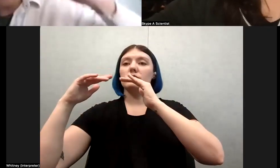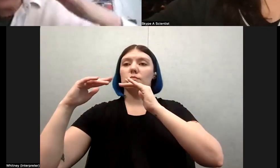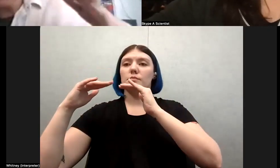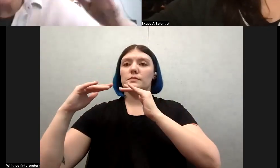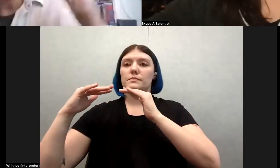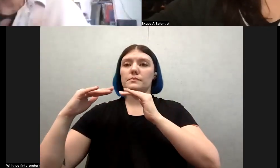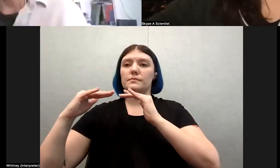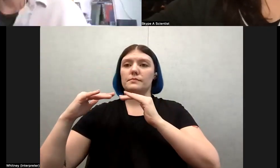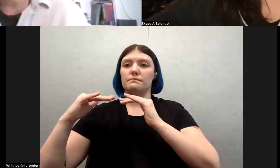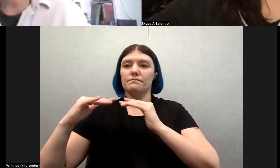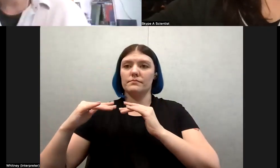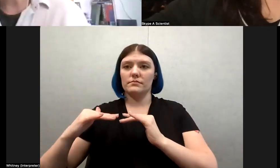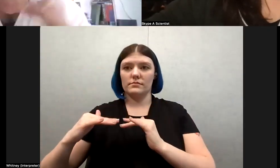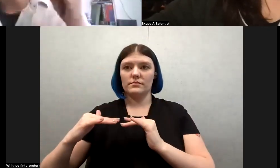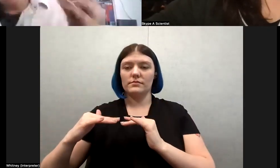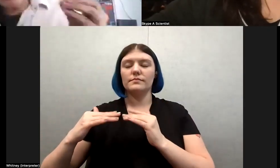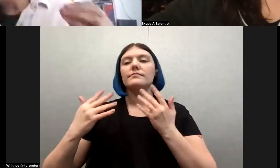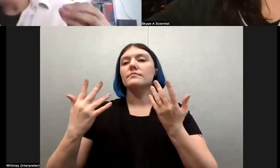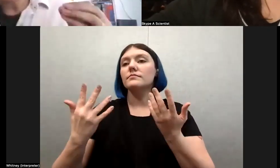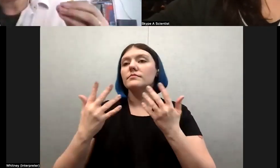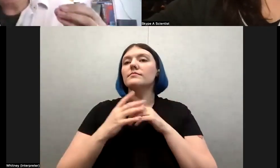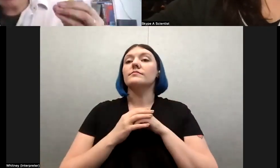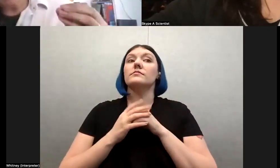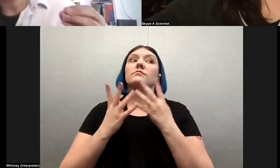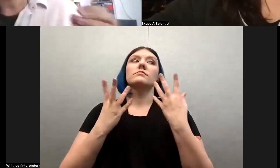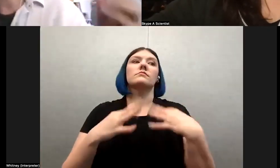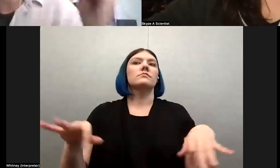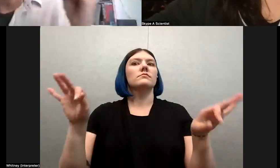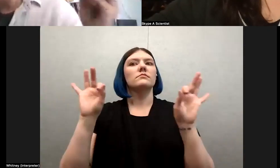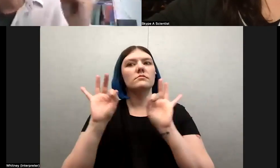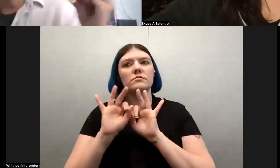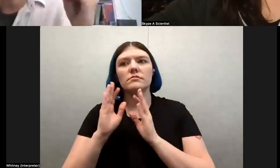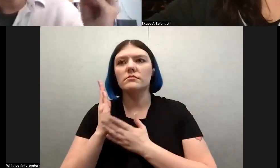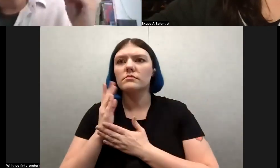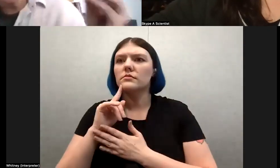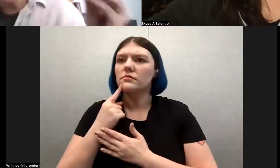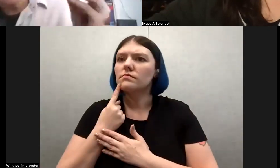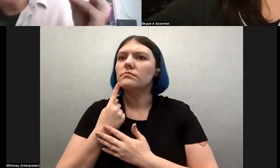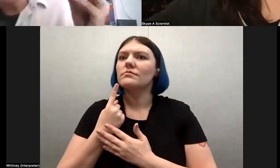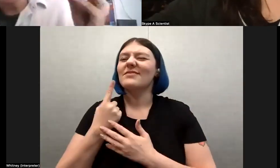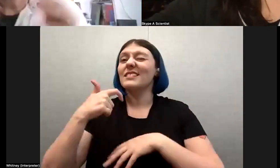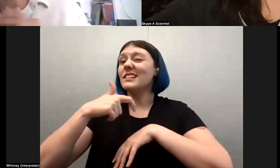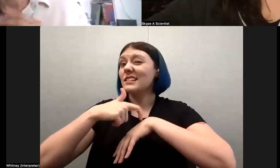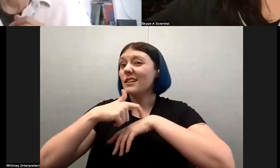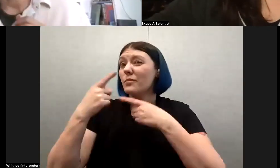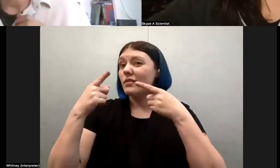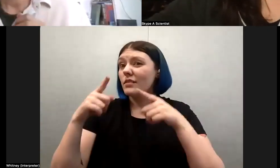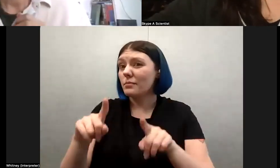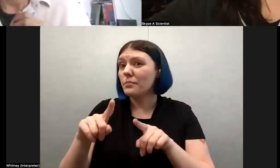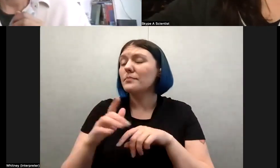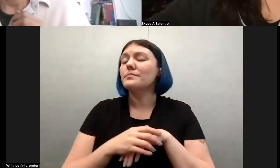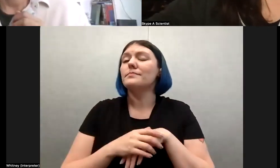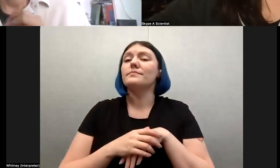they recede. And so it's a critical part of the Everglades is the timing of this water cycle.